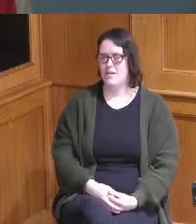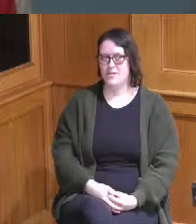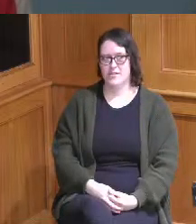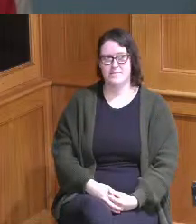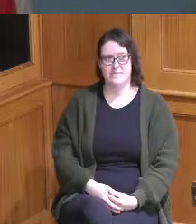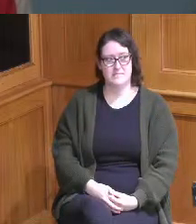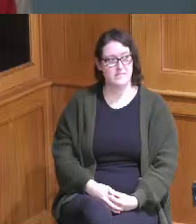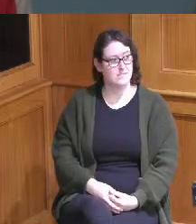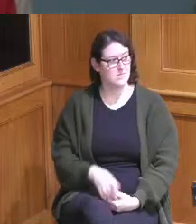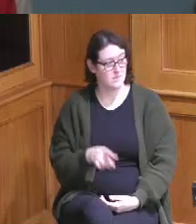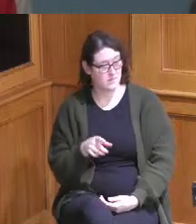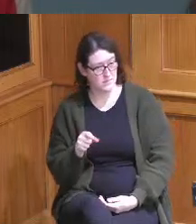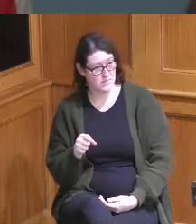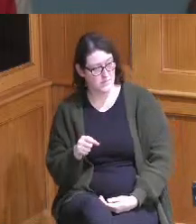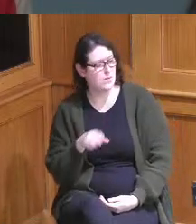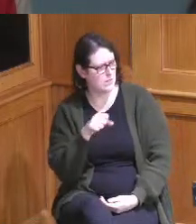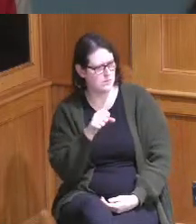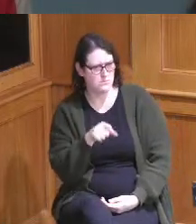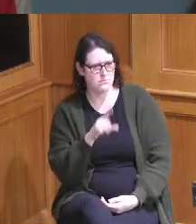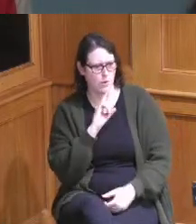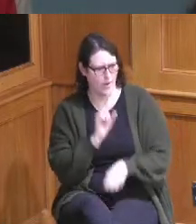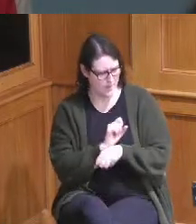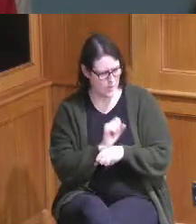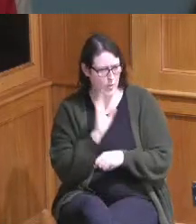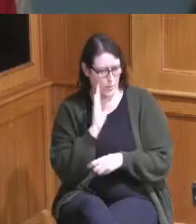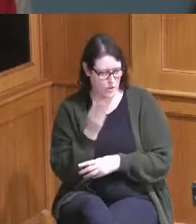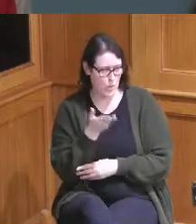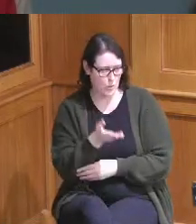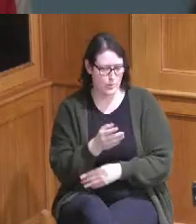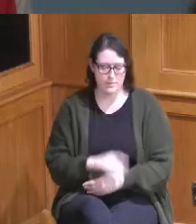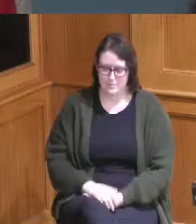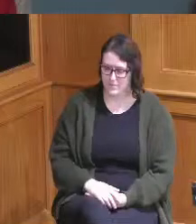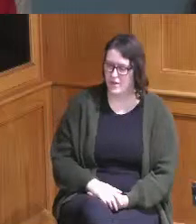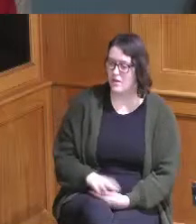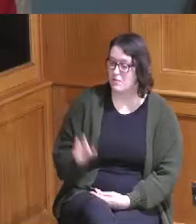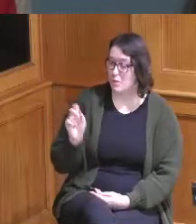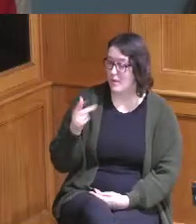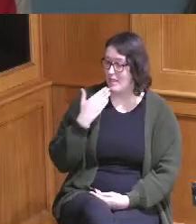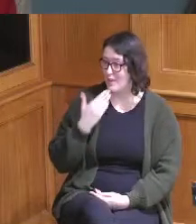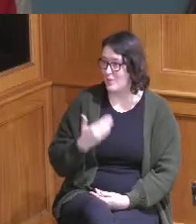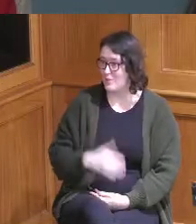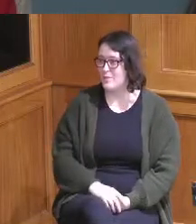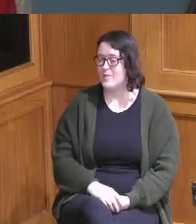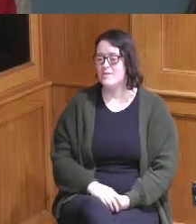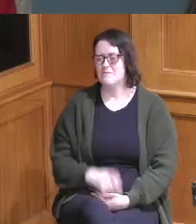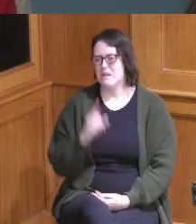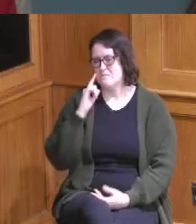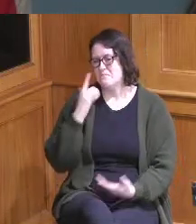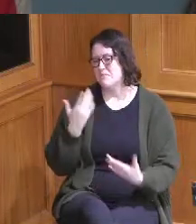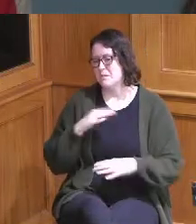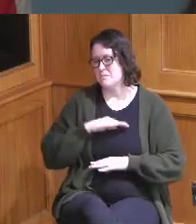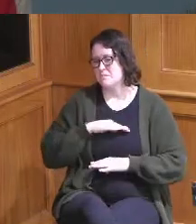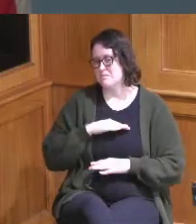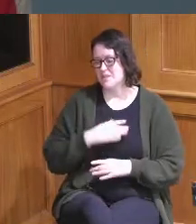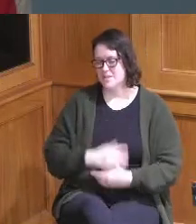Is that a yes? Yes, we will absolutely get that, Commissioner. Okay, thank you. And I think that'll do it for